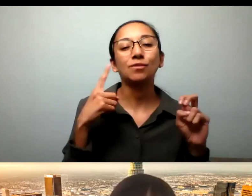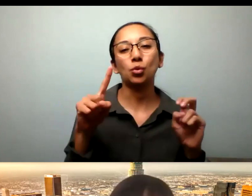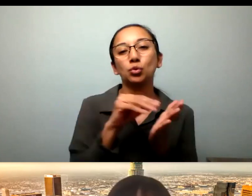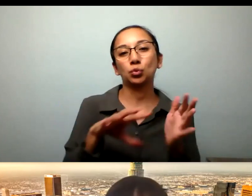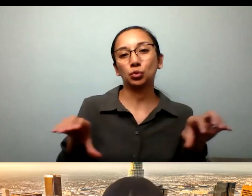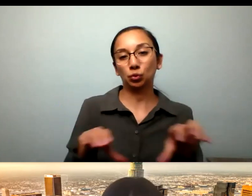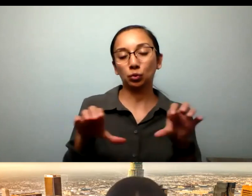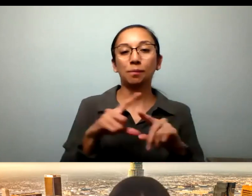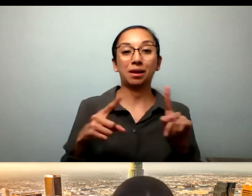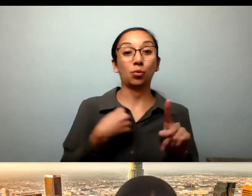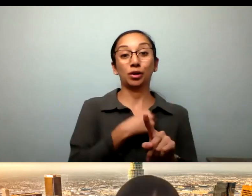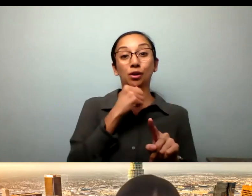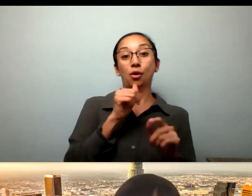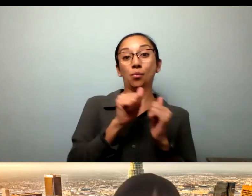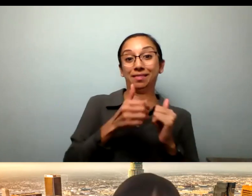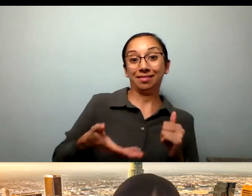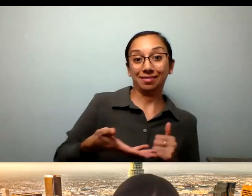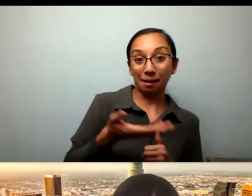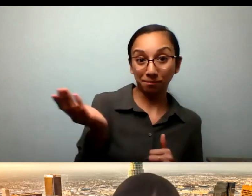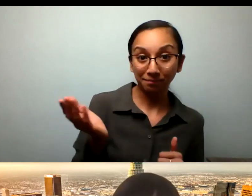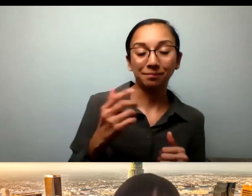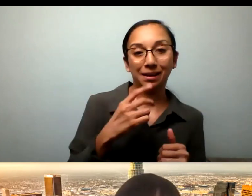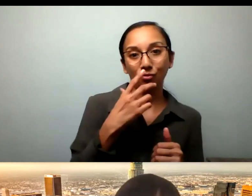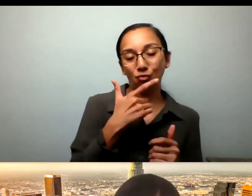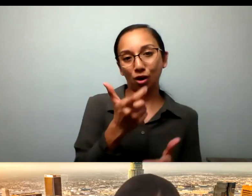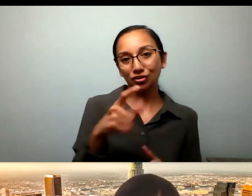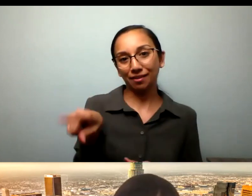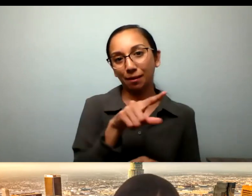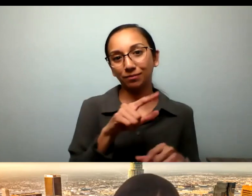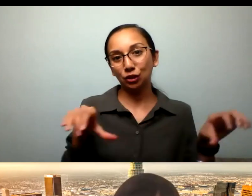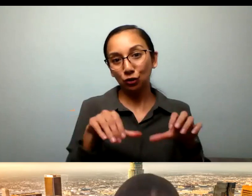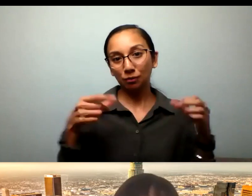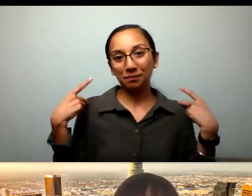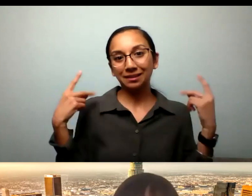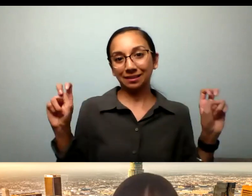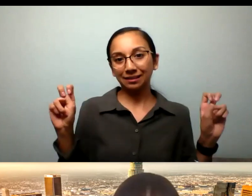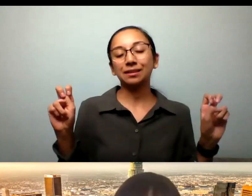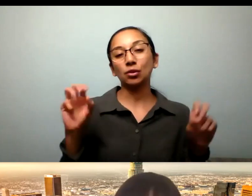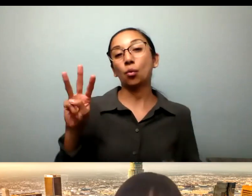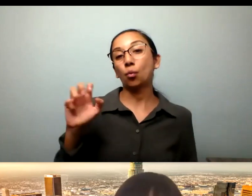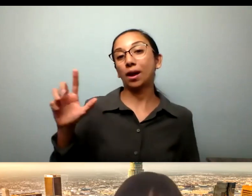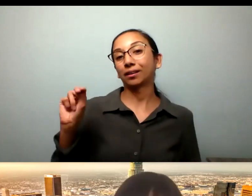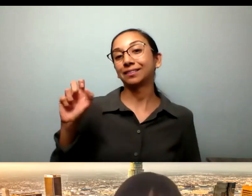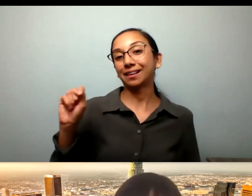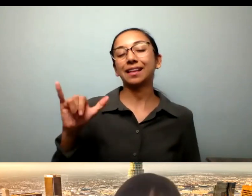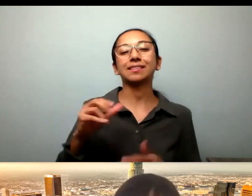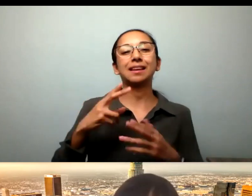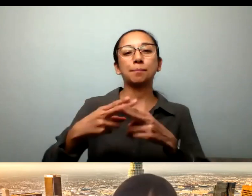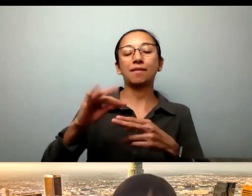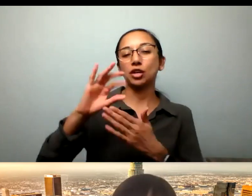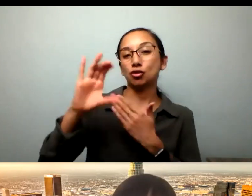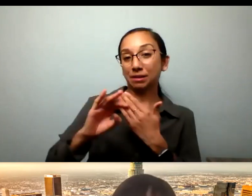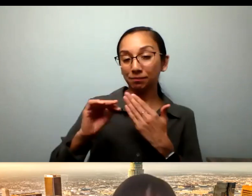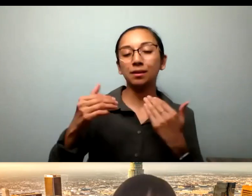But of course, we're not with them to watch them always do the PE. So WellNet is the name of the curriculum. We also have a